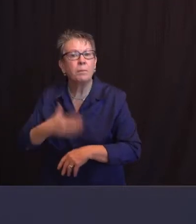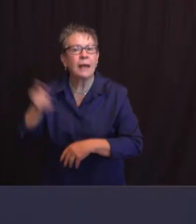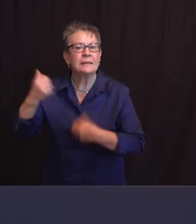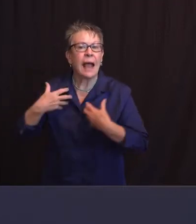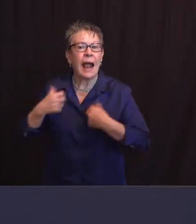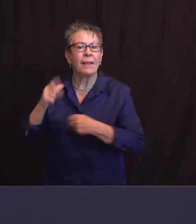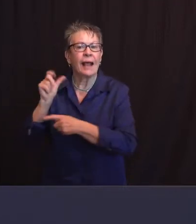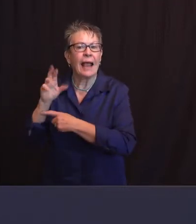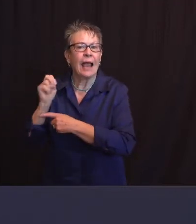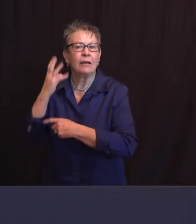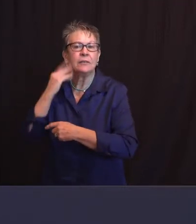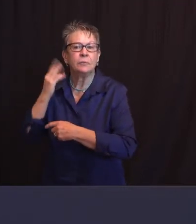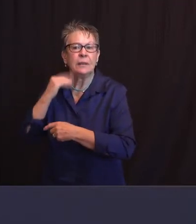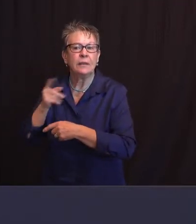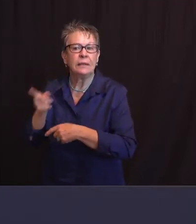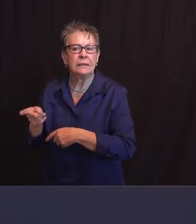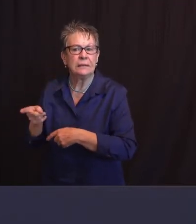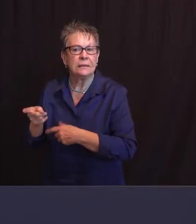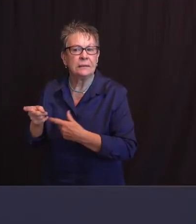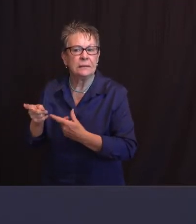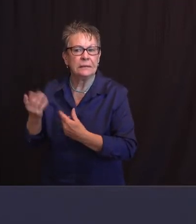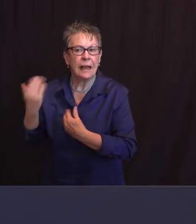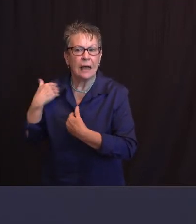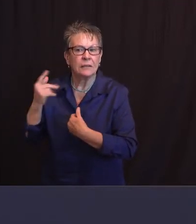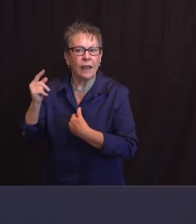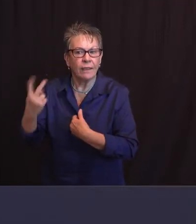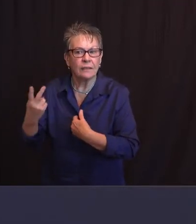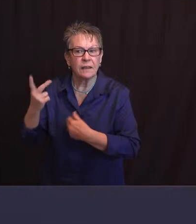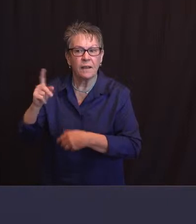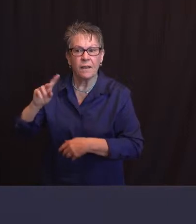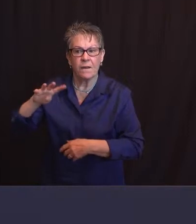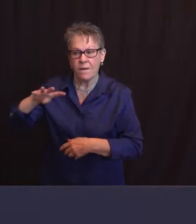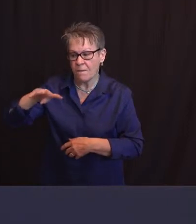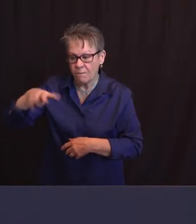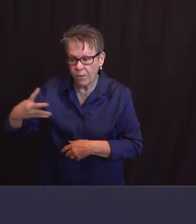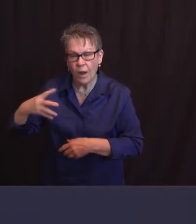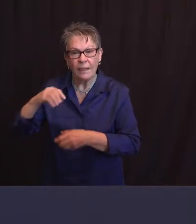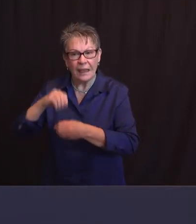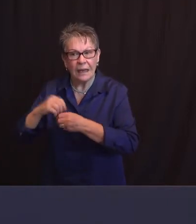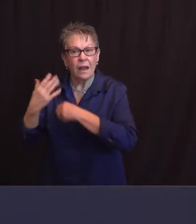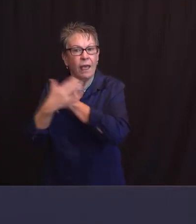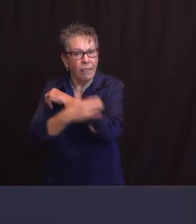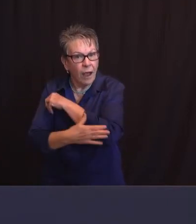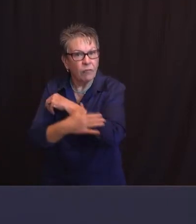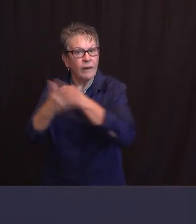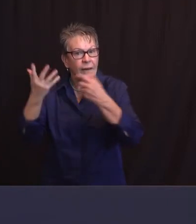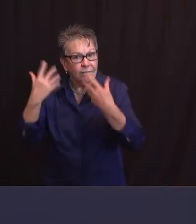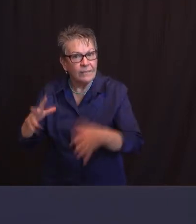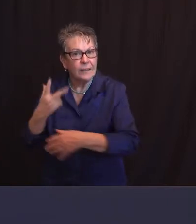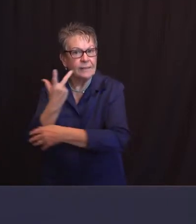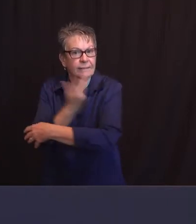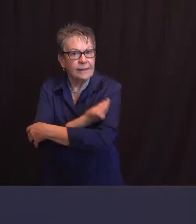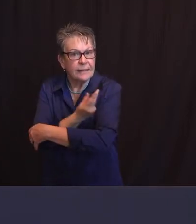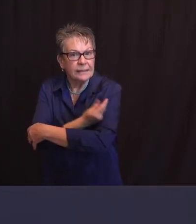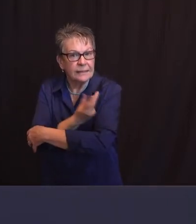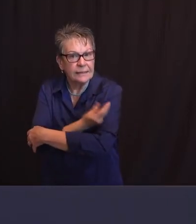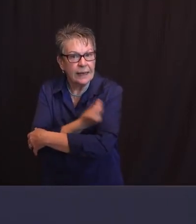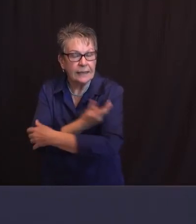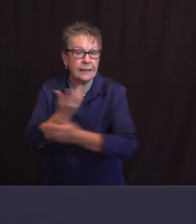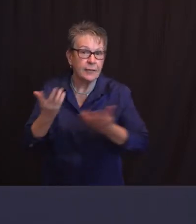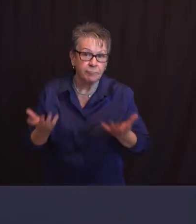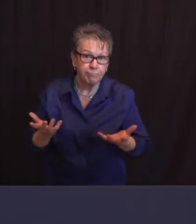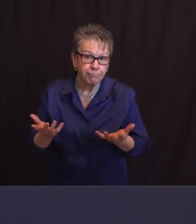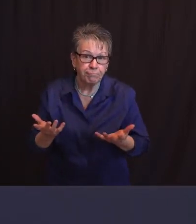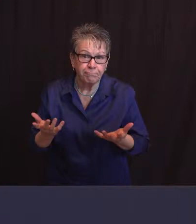Thursday, we were number 4 in the country on vaccines into arms relative to what was shipped to us. And the